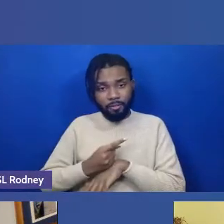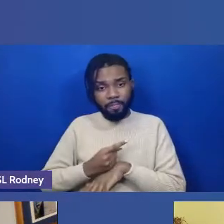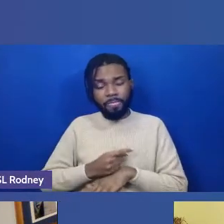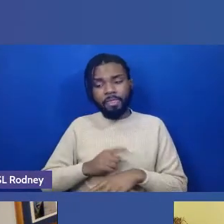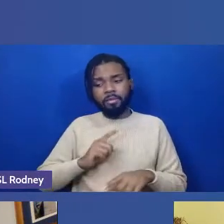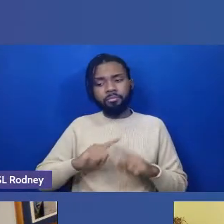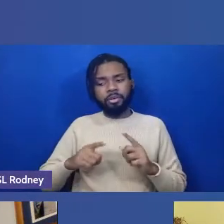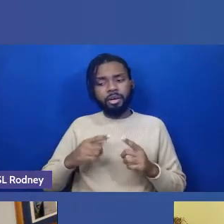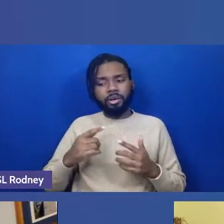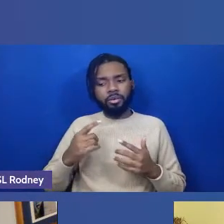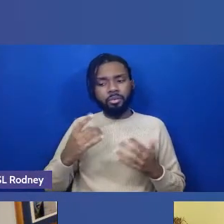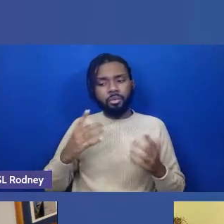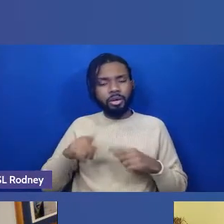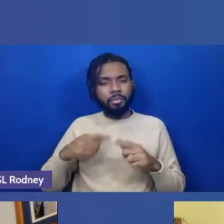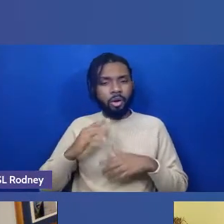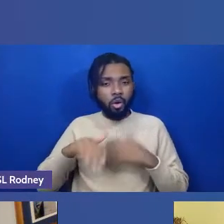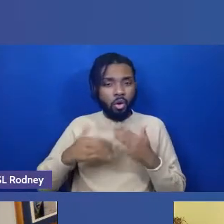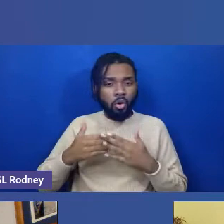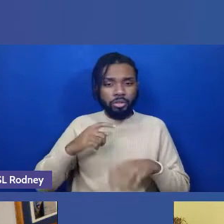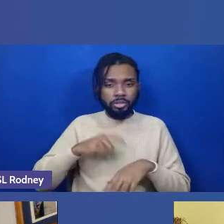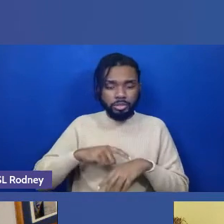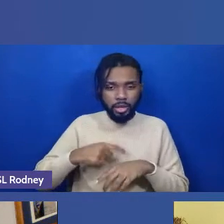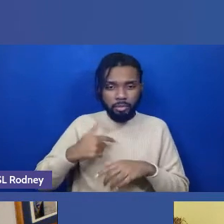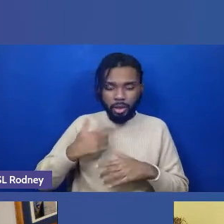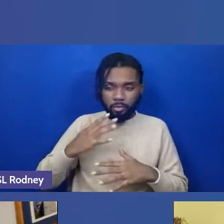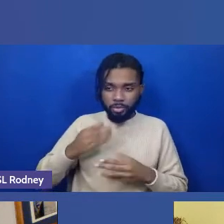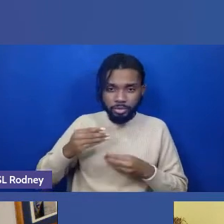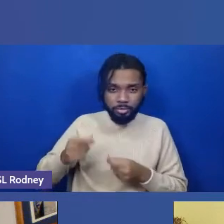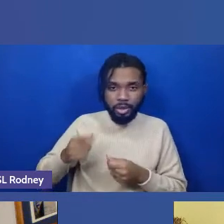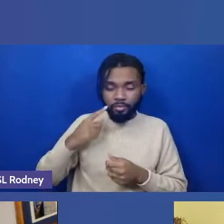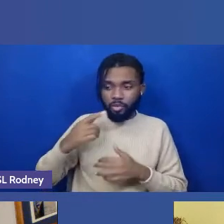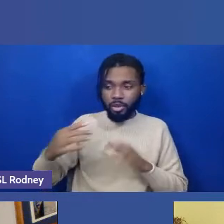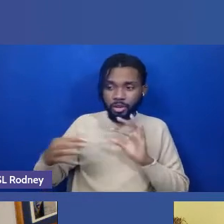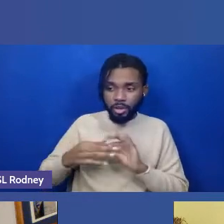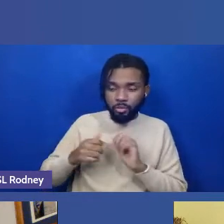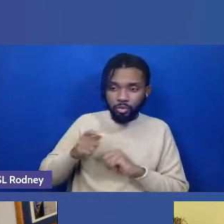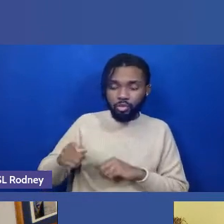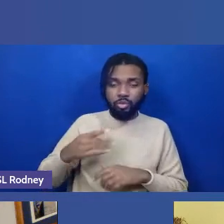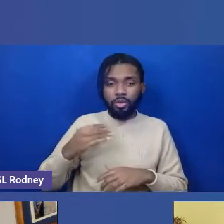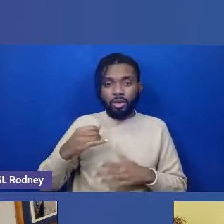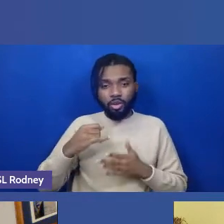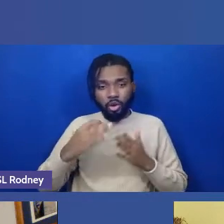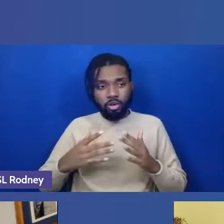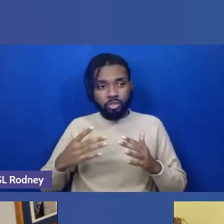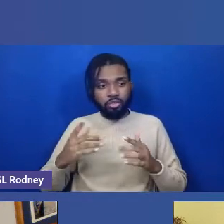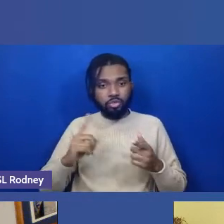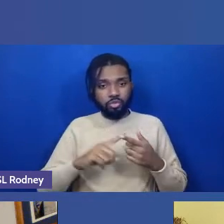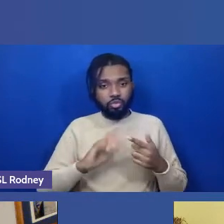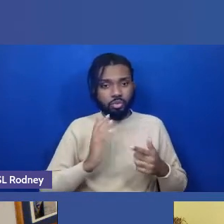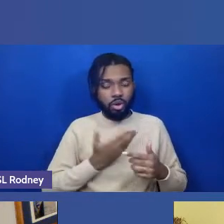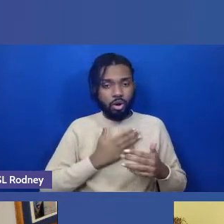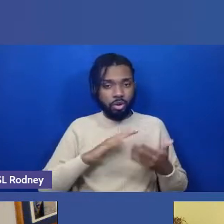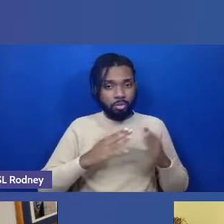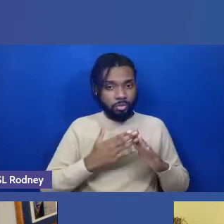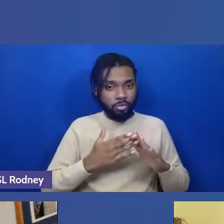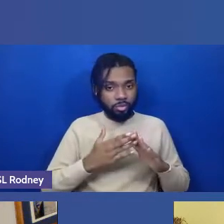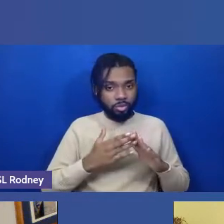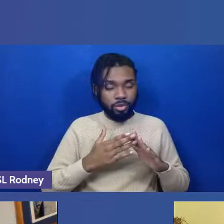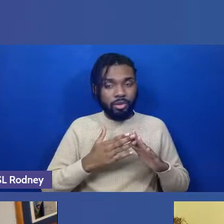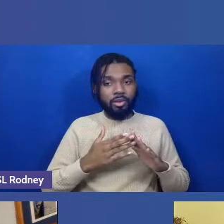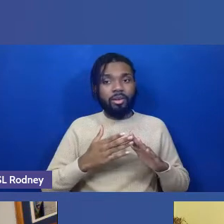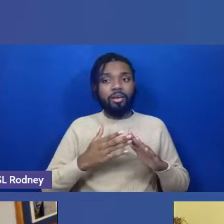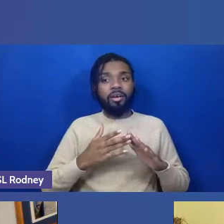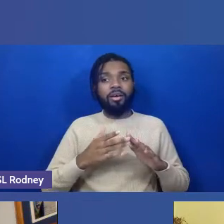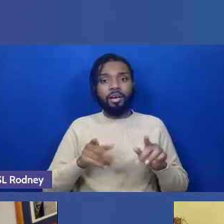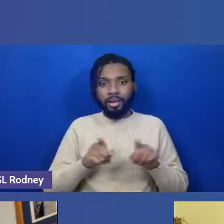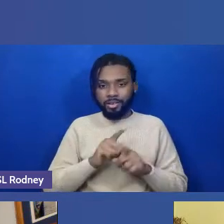the time I'm gonna wanna spend with you, connecting you or connecting these artists to our community as part of the engagement? And